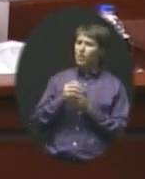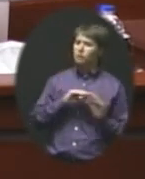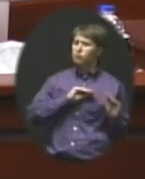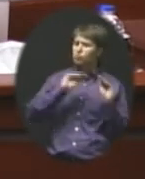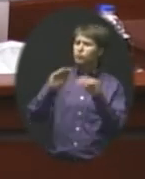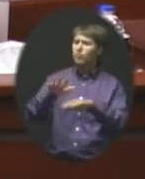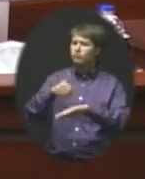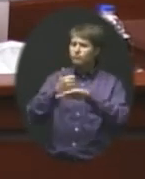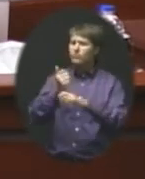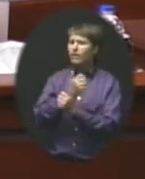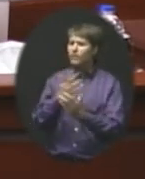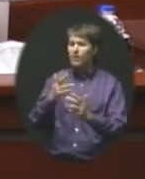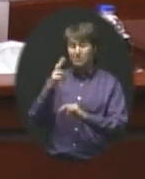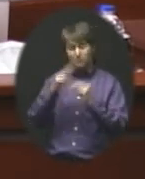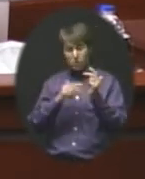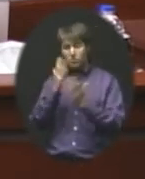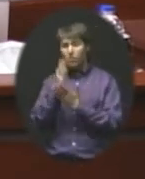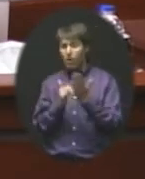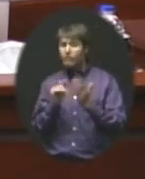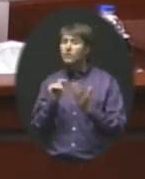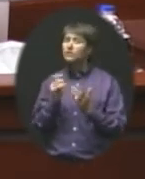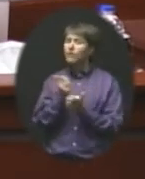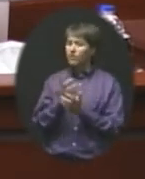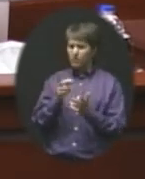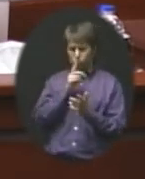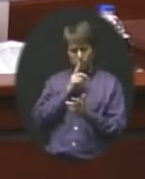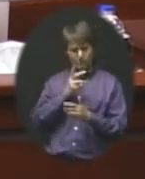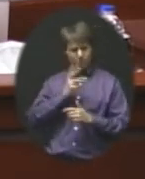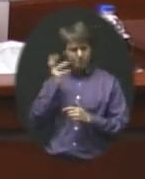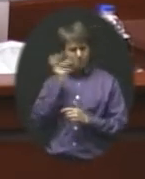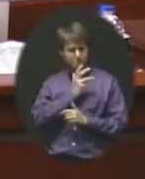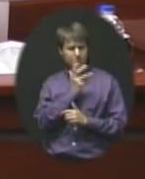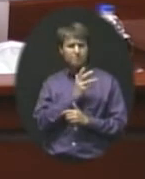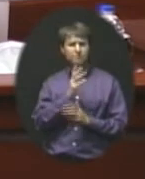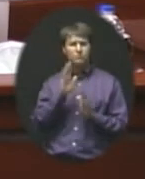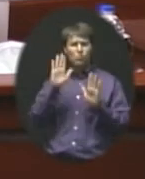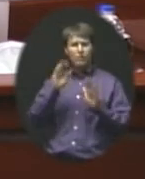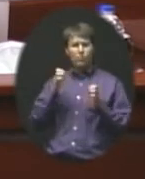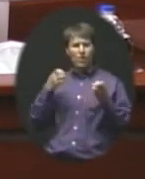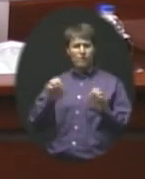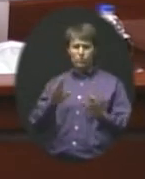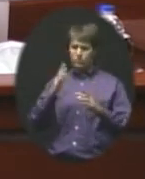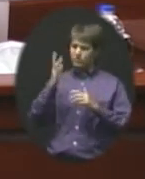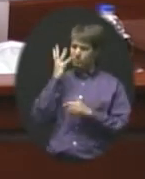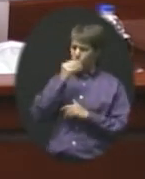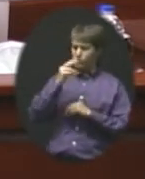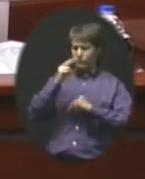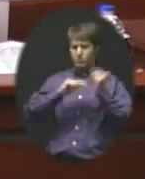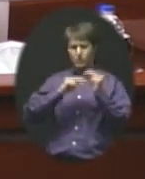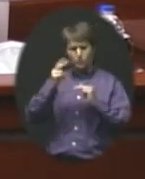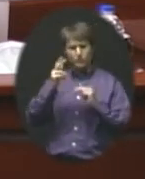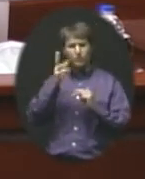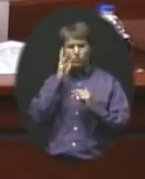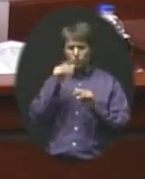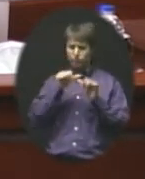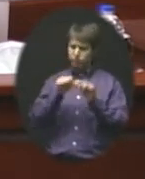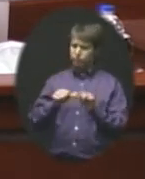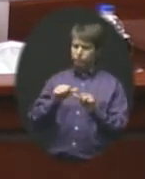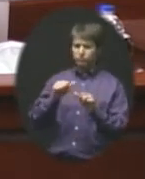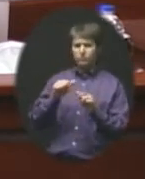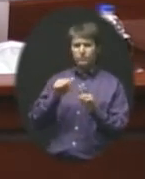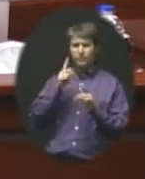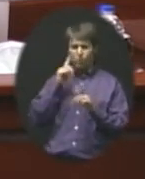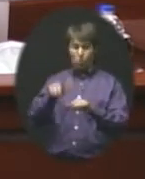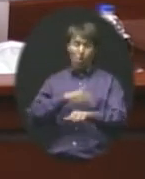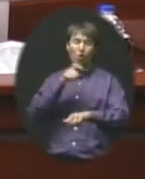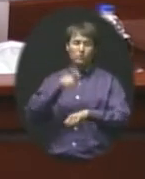get it in place and build part of it. But it's just been an outstanding effort. It's a beautiful building that will serve kids for a long, long time. And